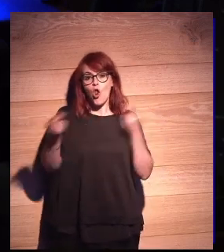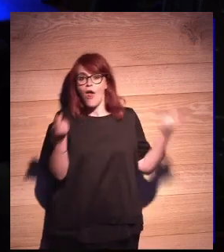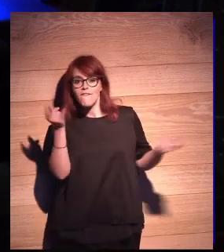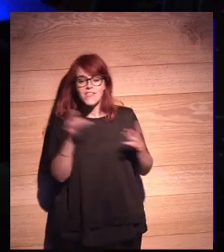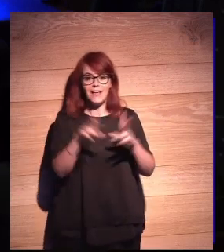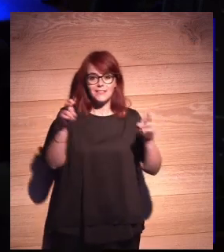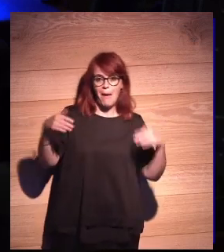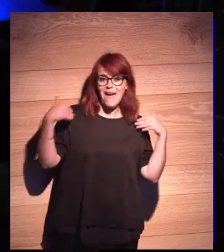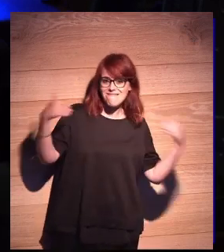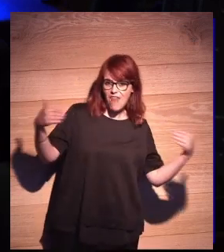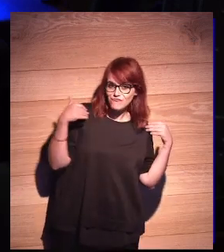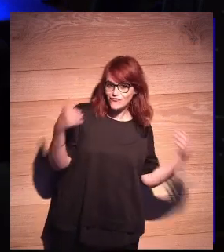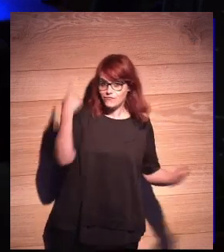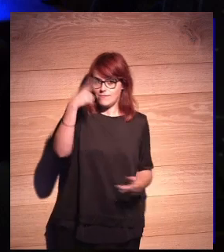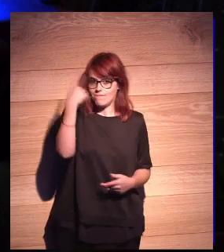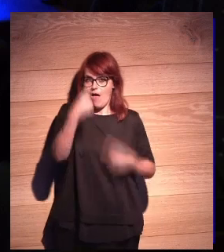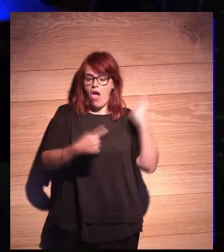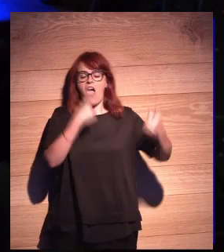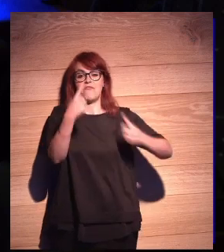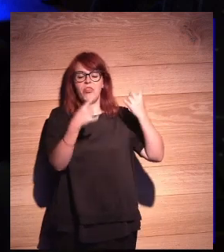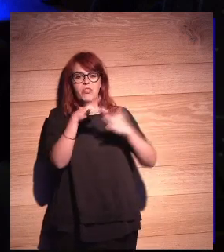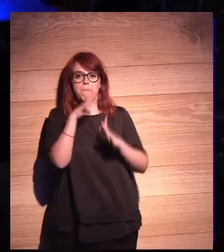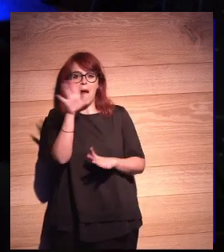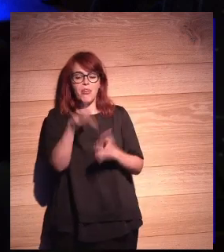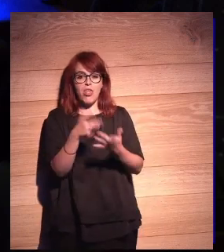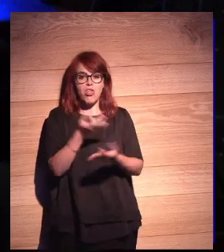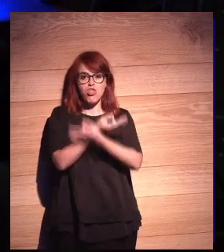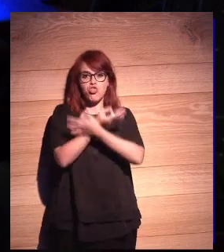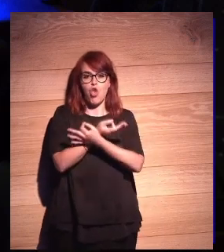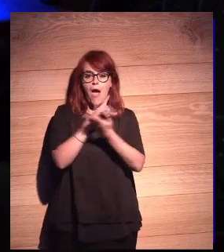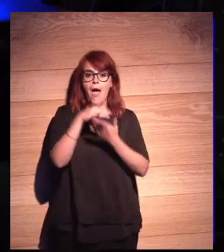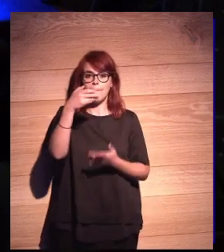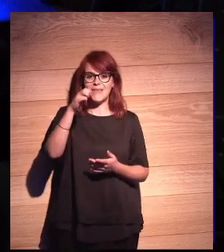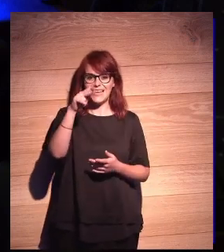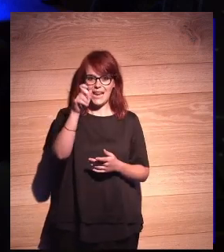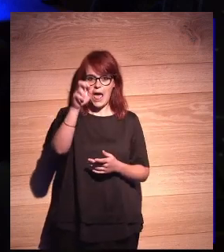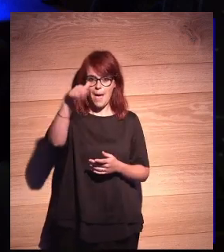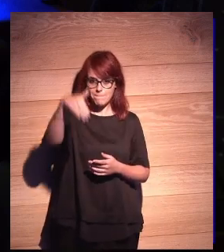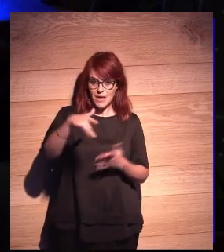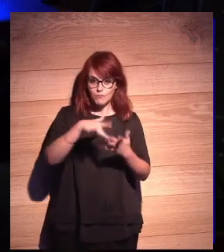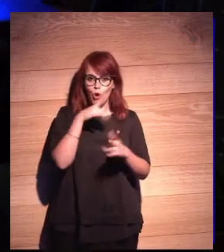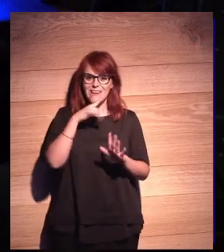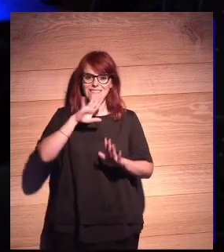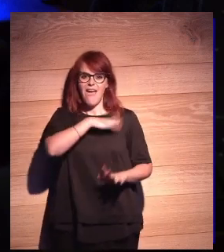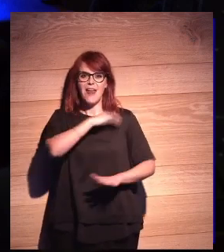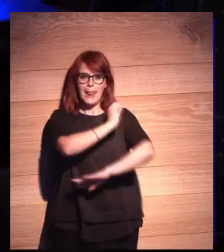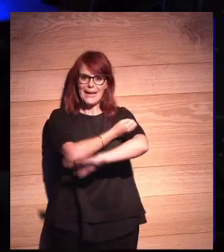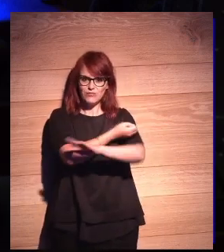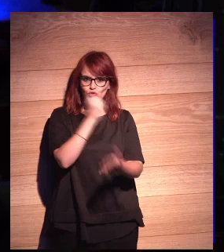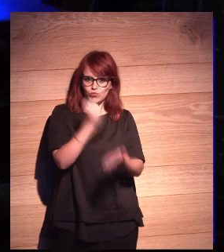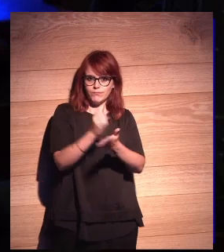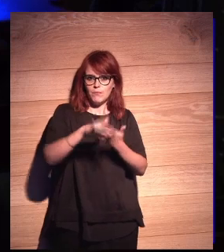all these gymnasium choreographers, that it seems that it happens in yoga, Bikram yoga, they have